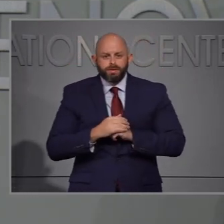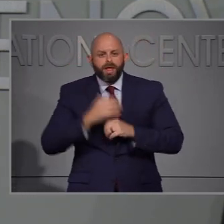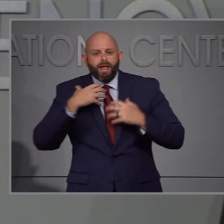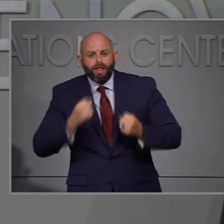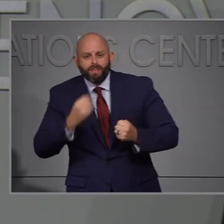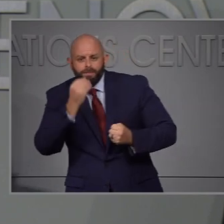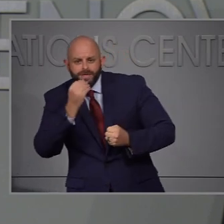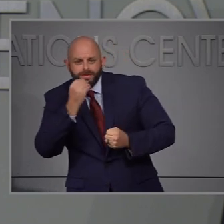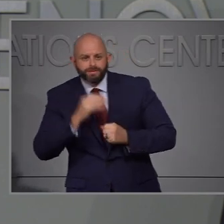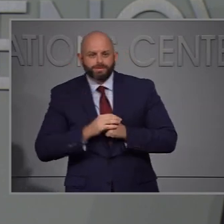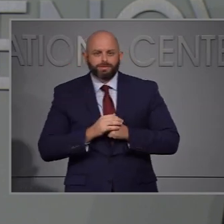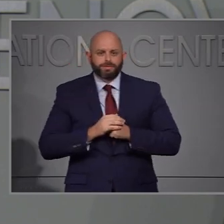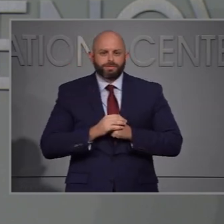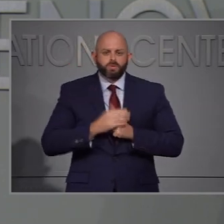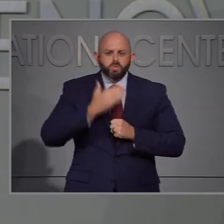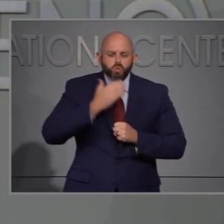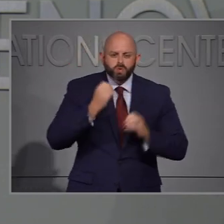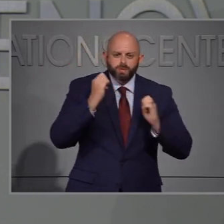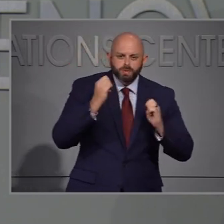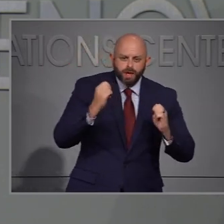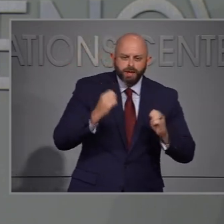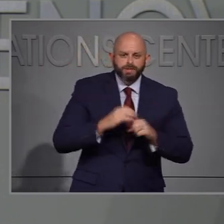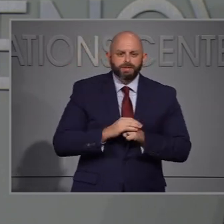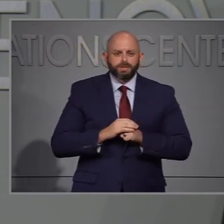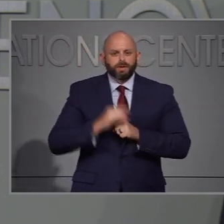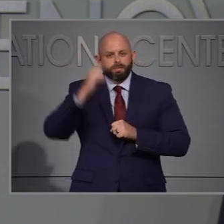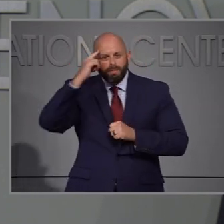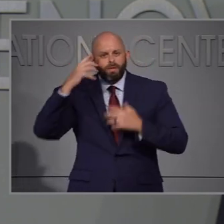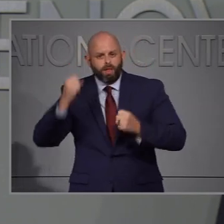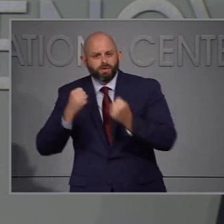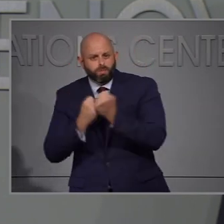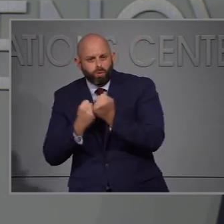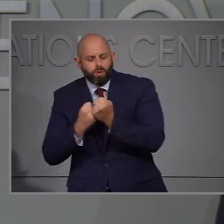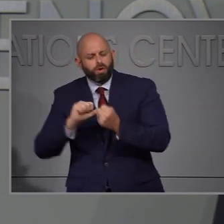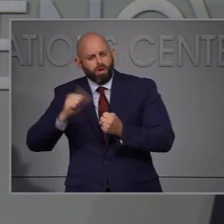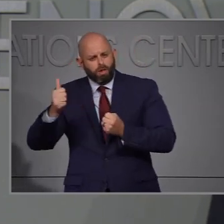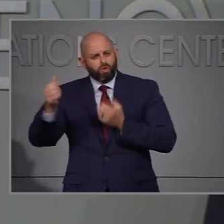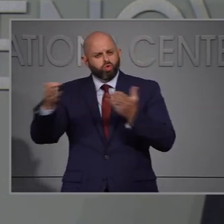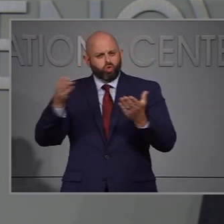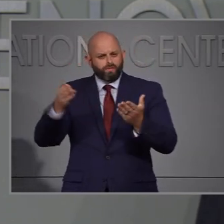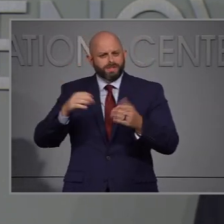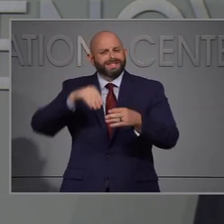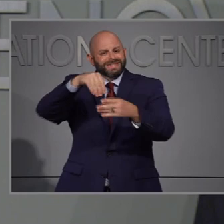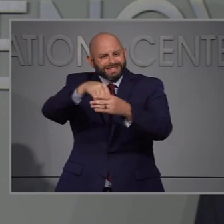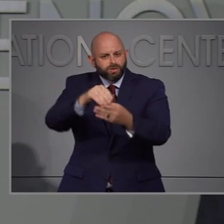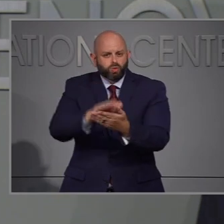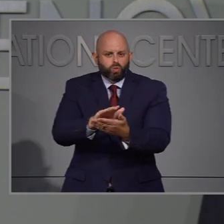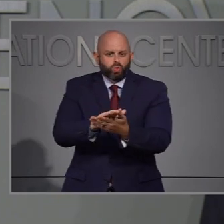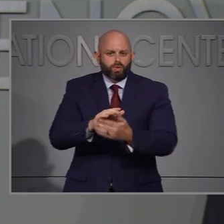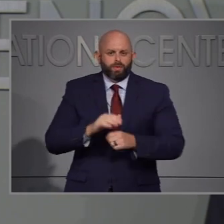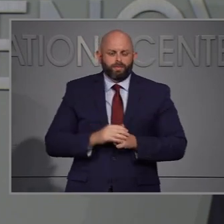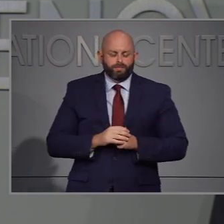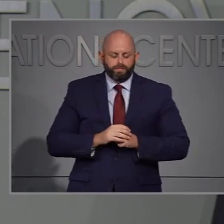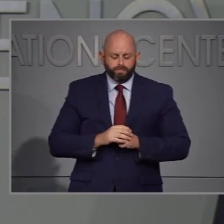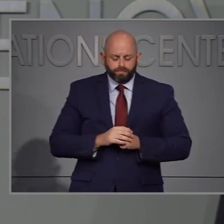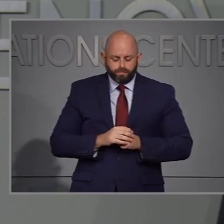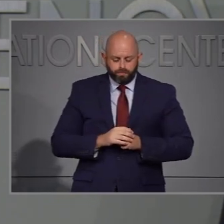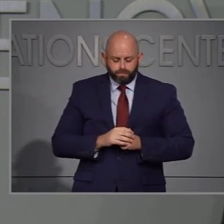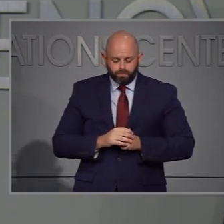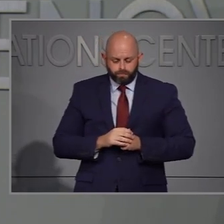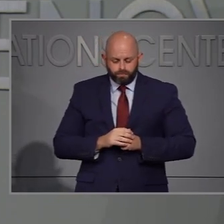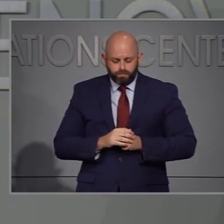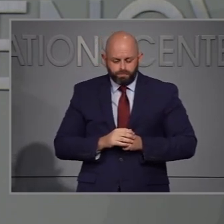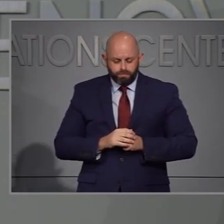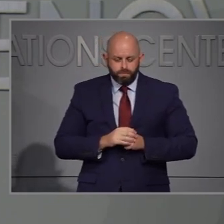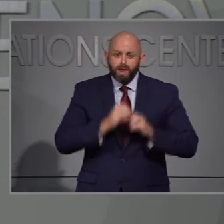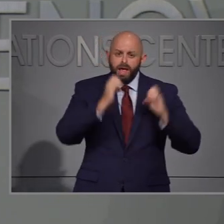mental health support and other services. Beyond supporting educational development, schools play a critical